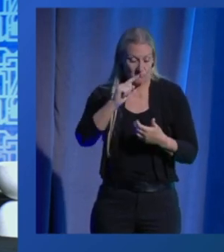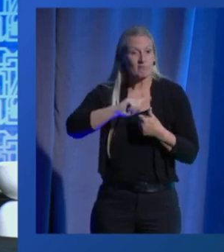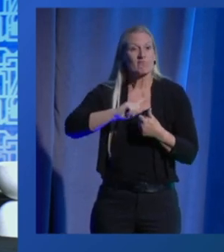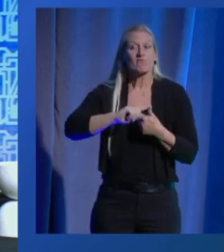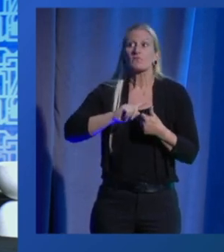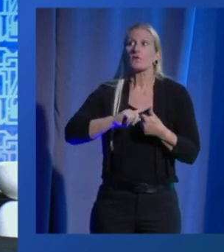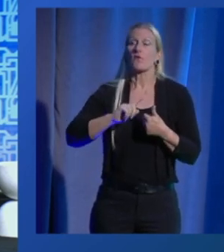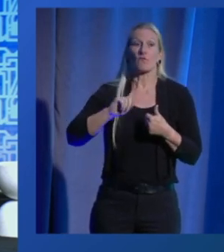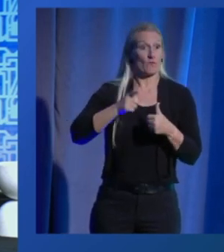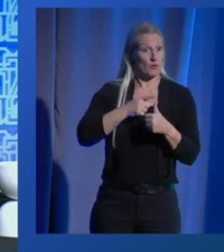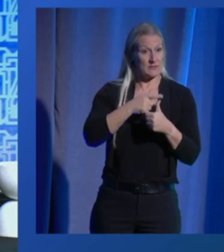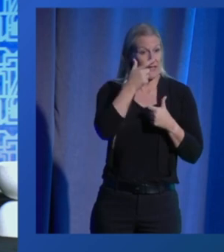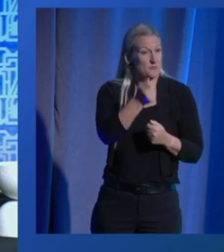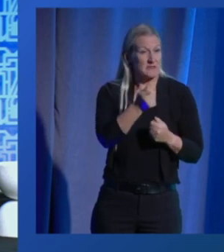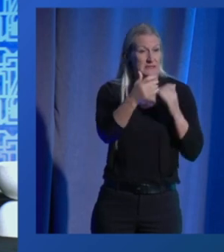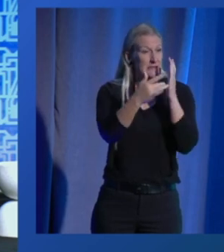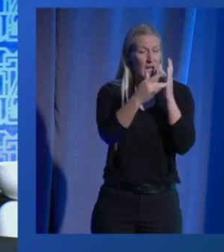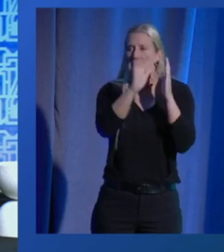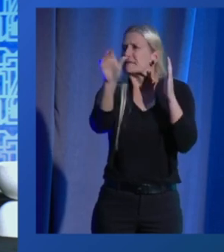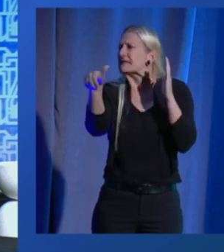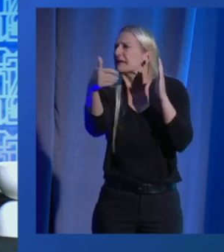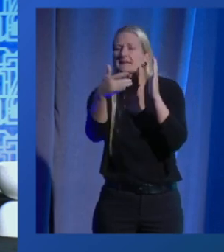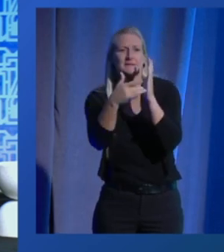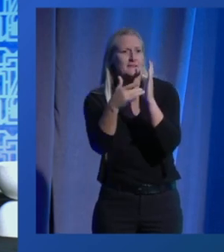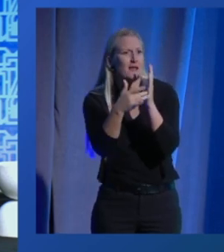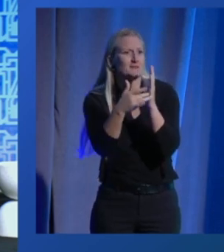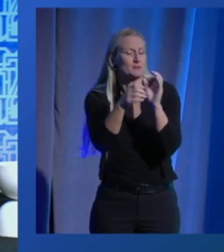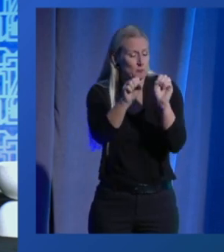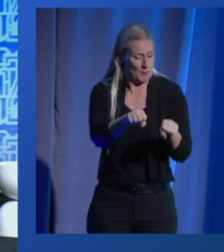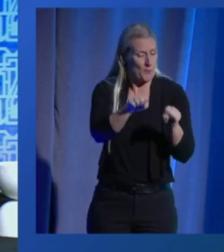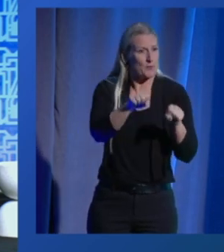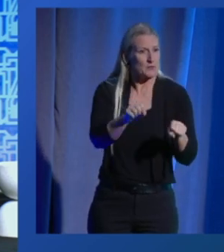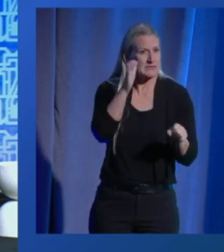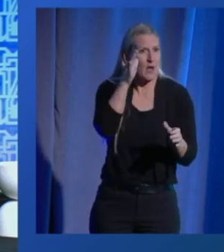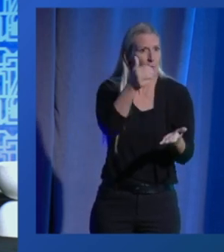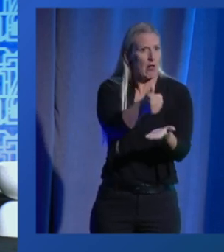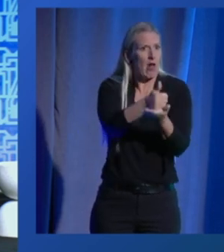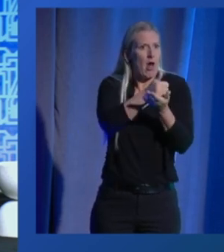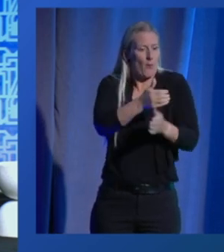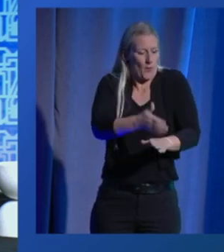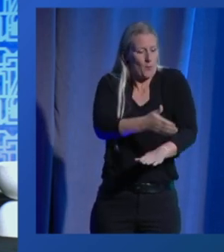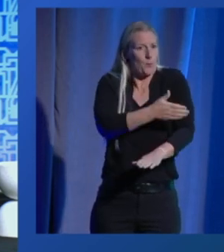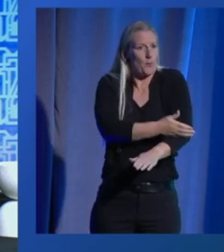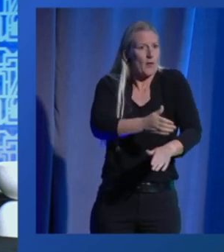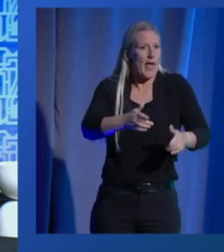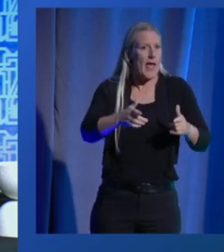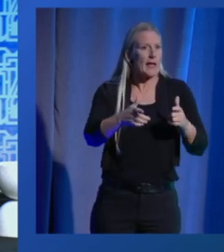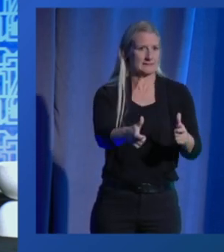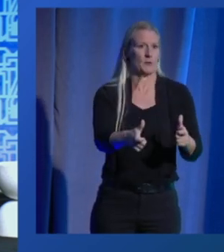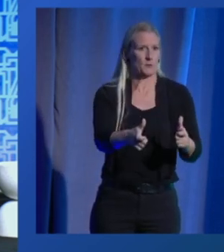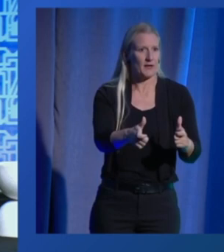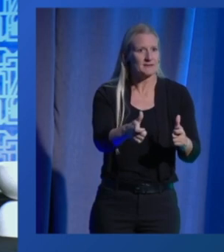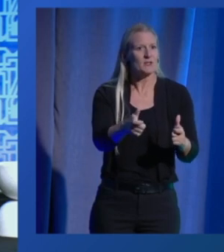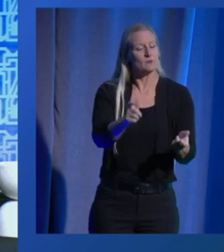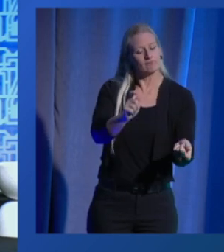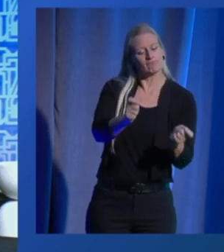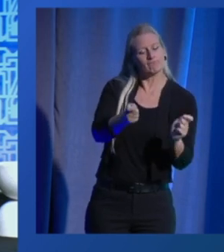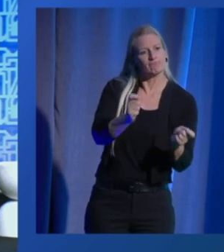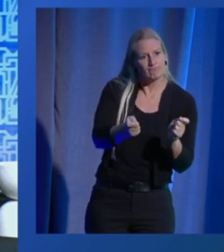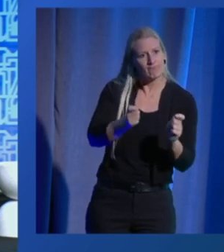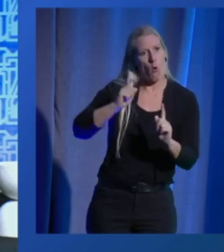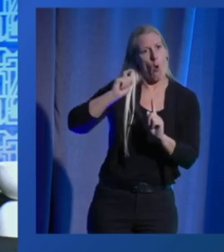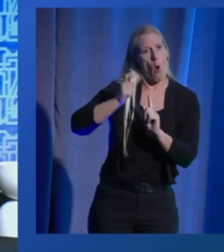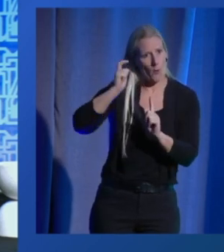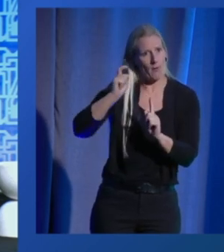interested in any Technologies or capabilities that can help help us to accelerate and augment and automate our